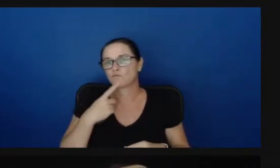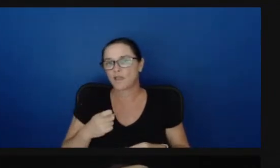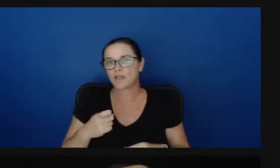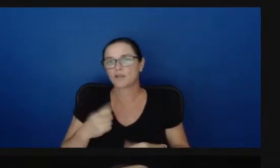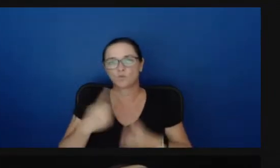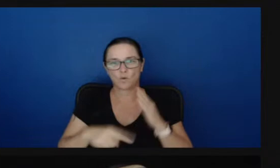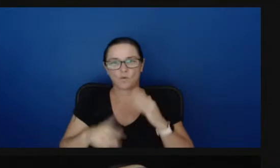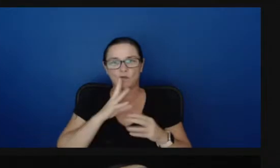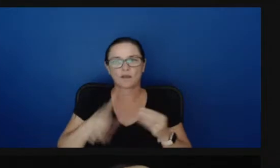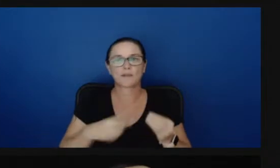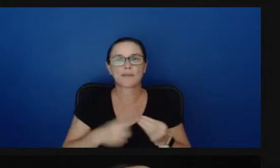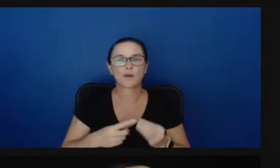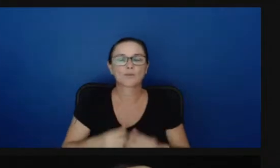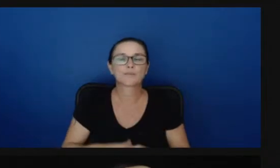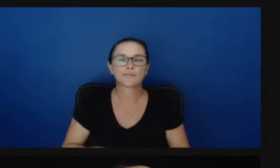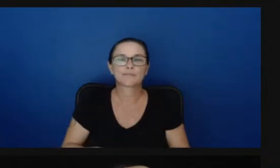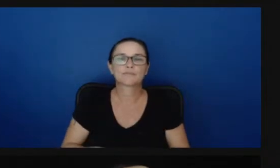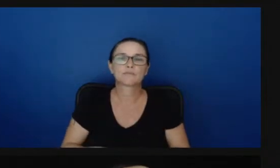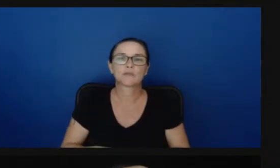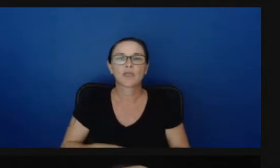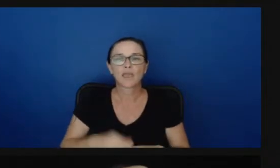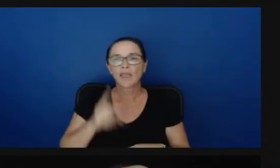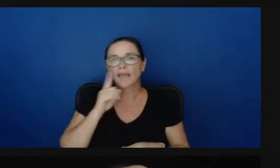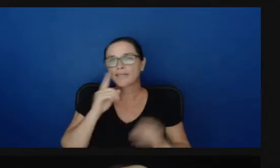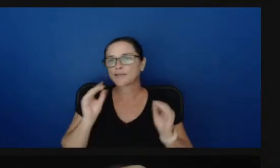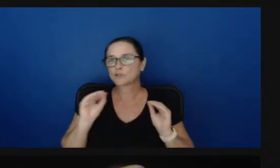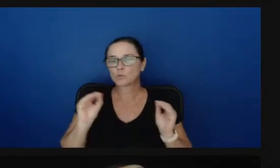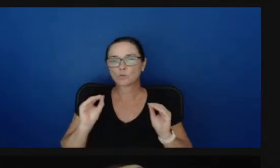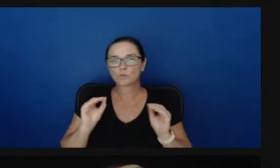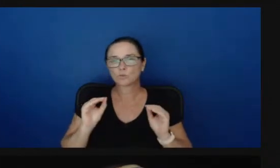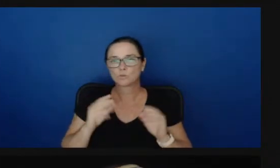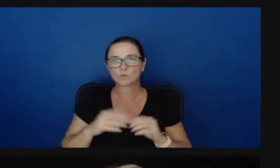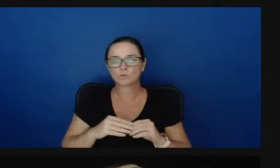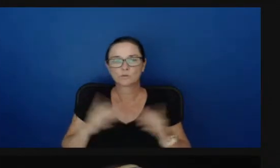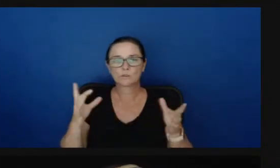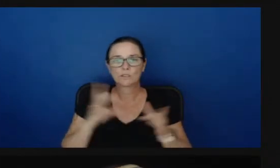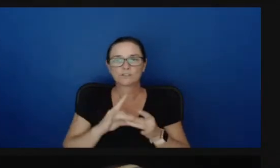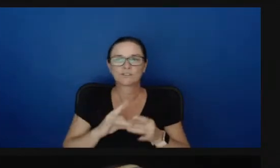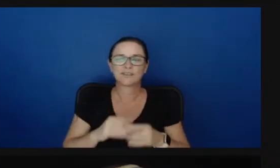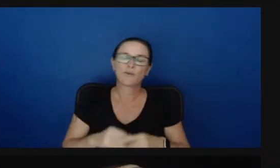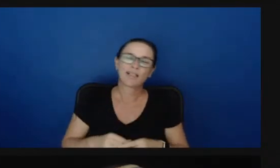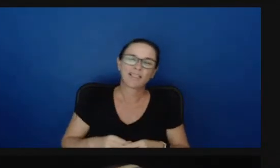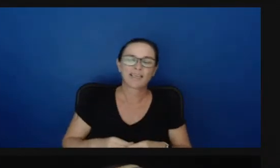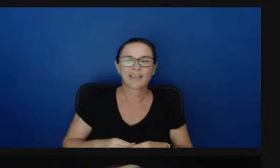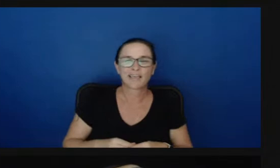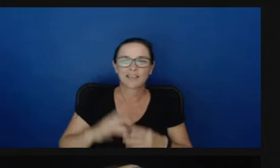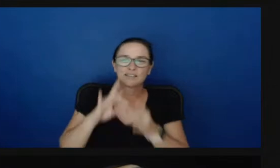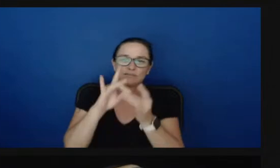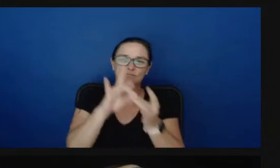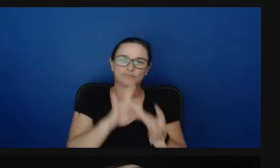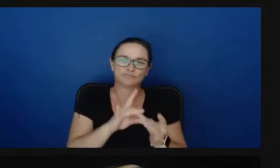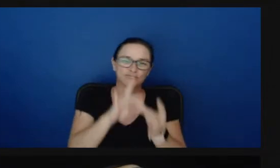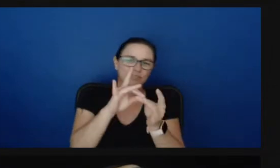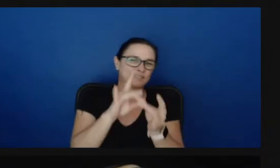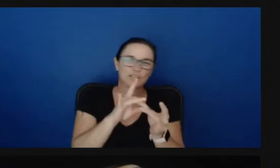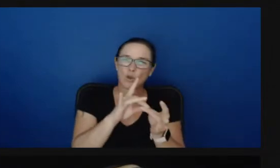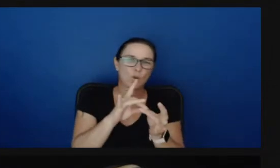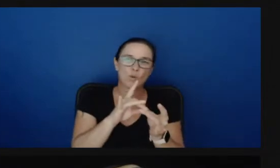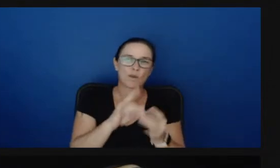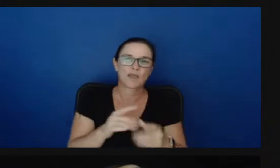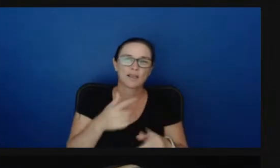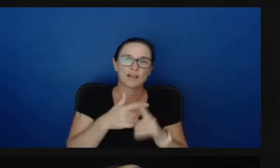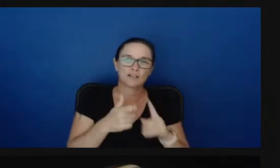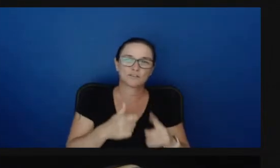Yeah. So I think no. Really, there is a connection, but it's not from there to there, right? It's a connection goes from blue